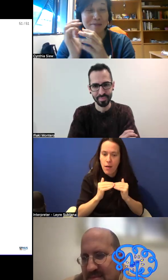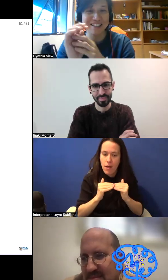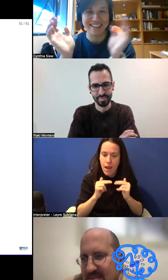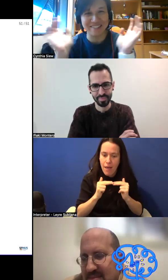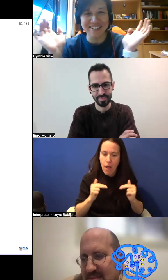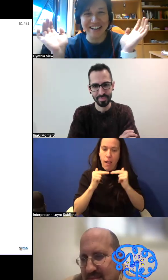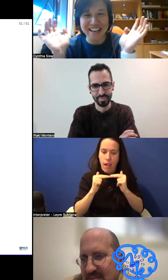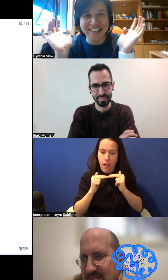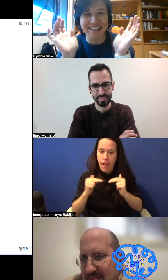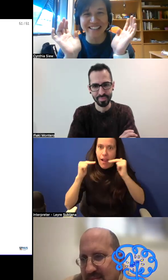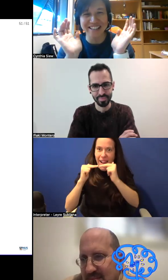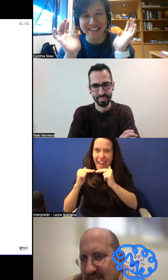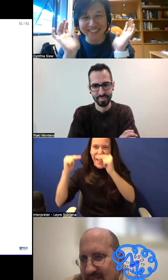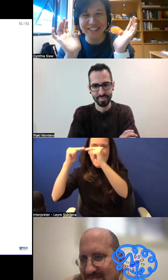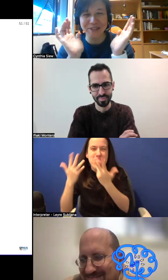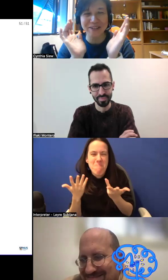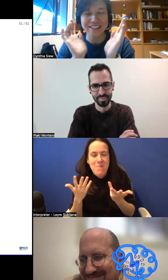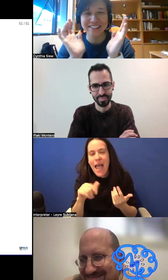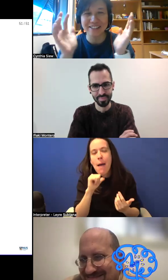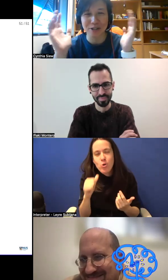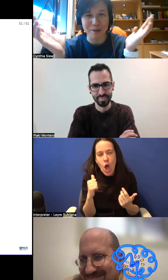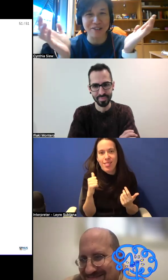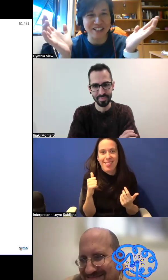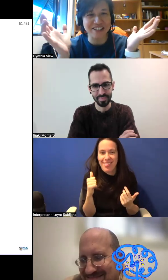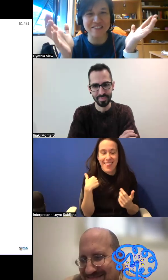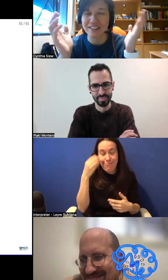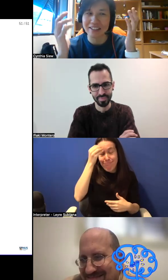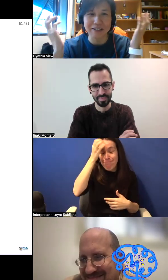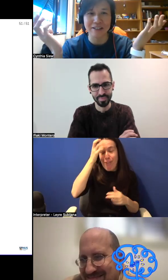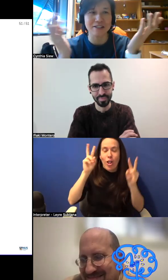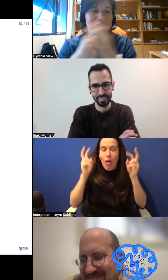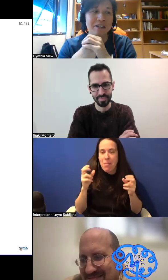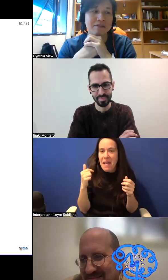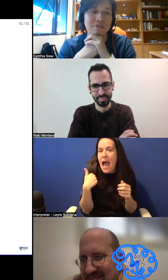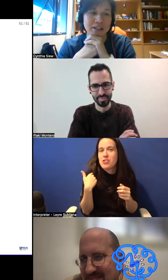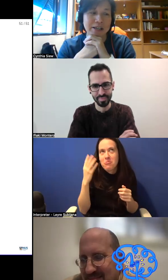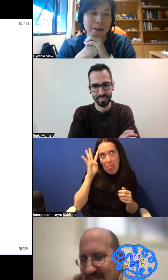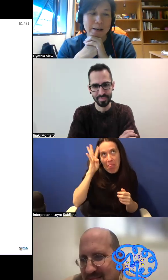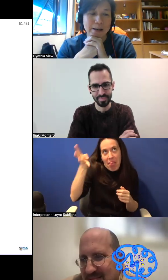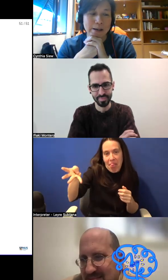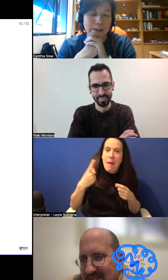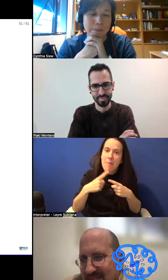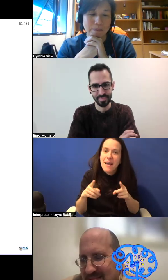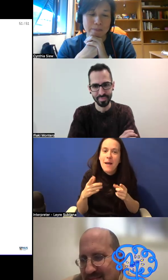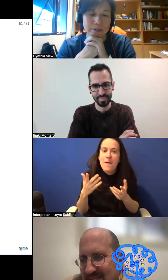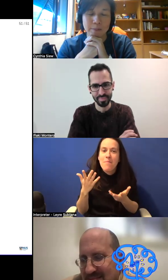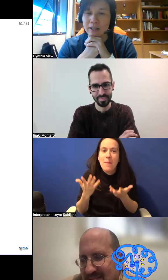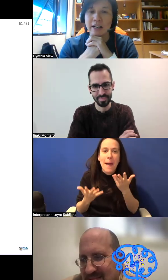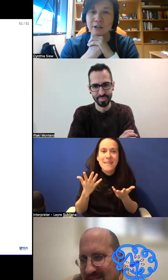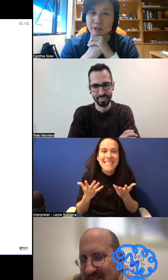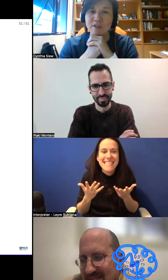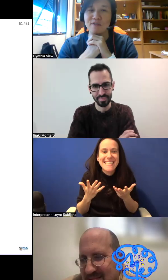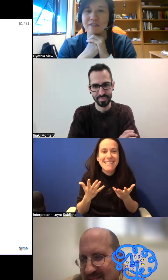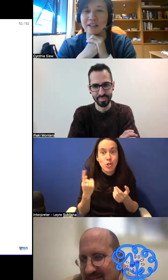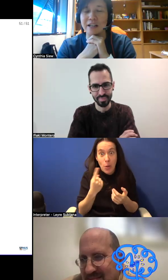I will admit that I have not done anything in this area, so this is all speculation. But like it's really um something